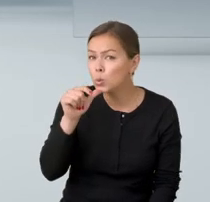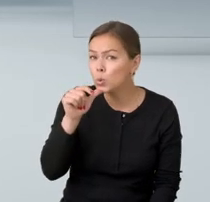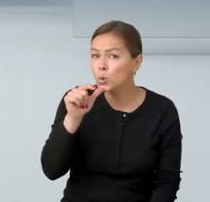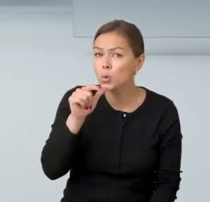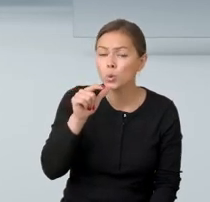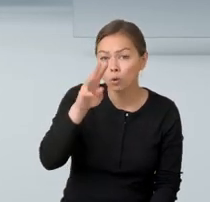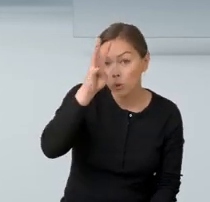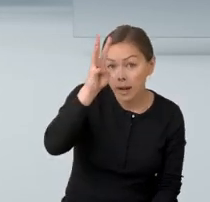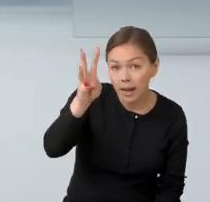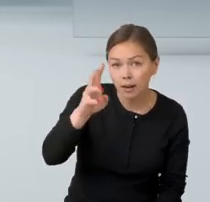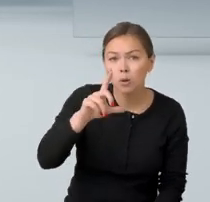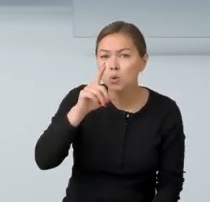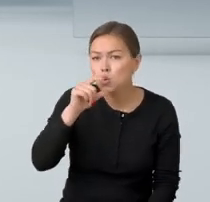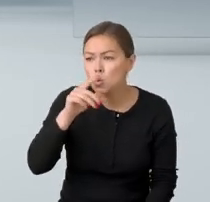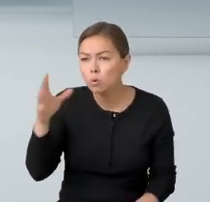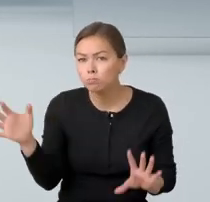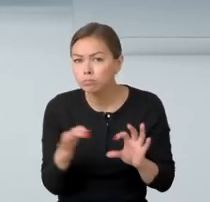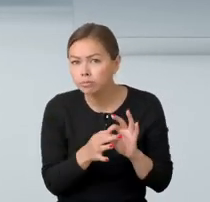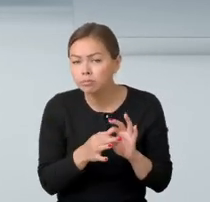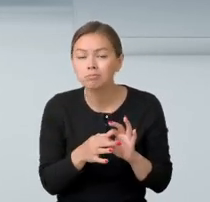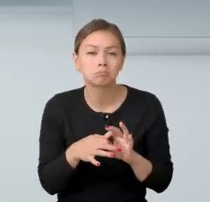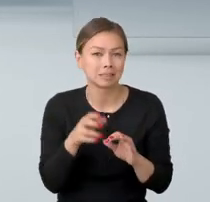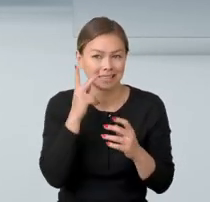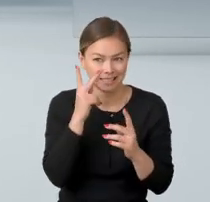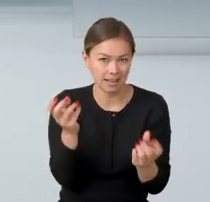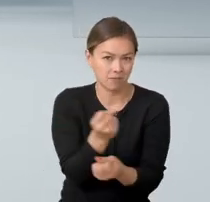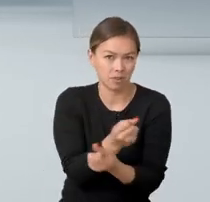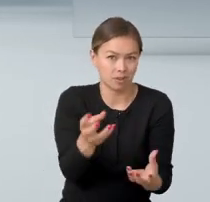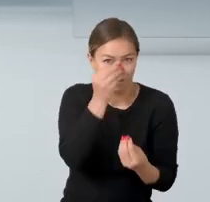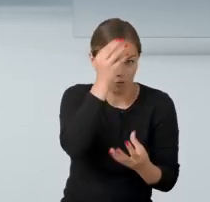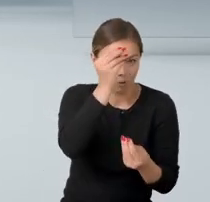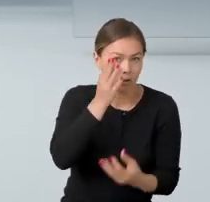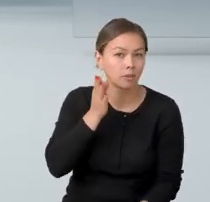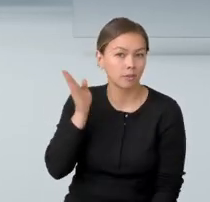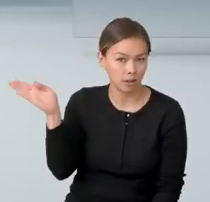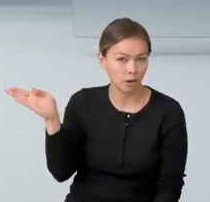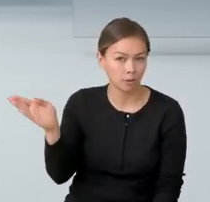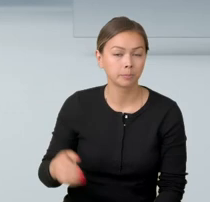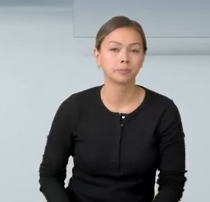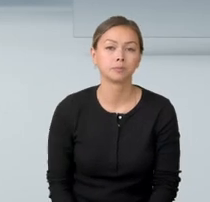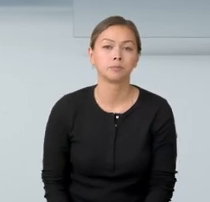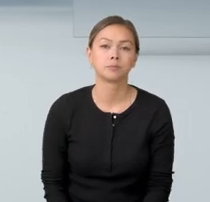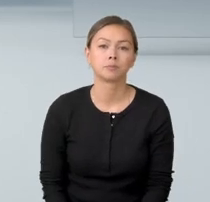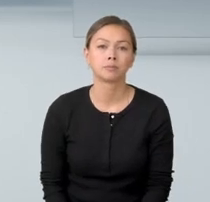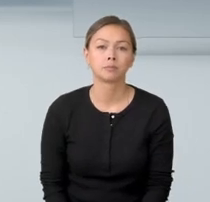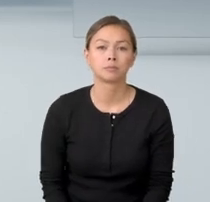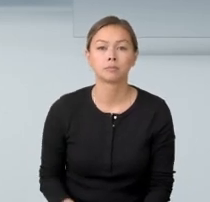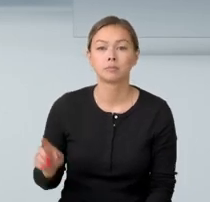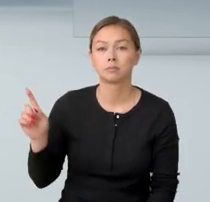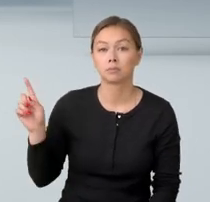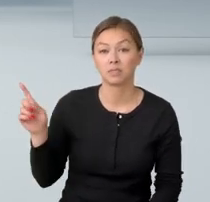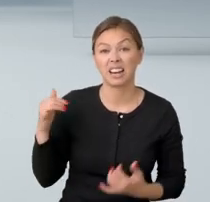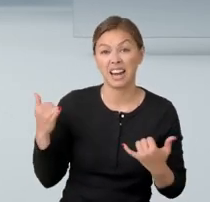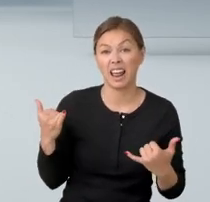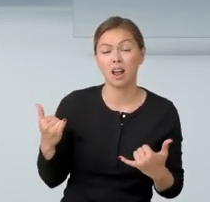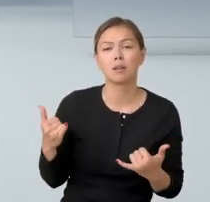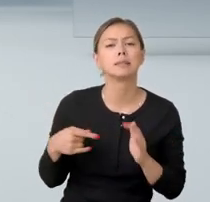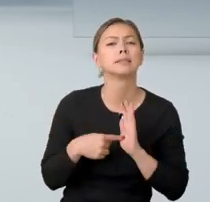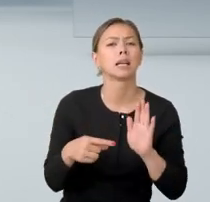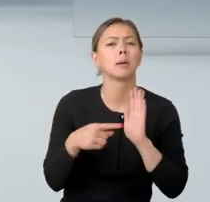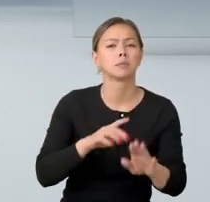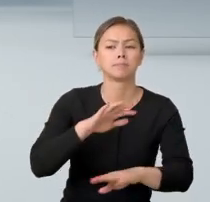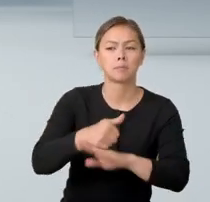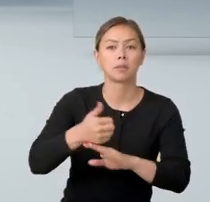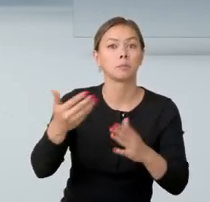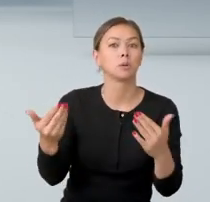see when it has created and who it's assigned it to its to this request that's in an example create